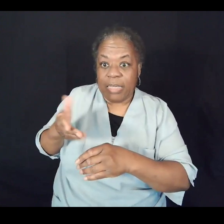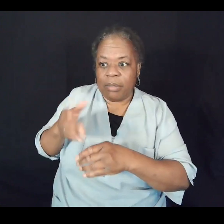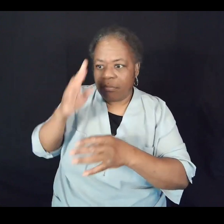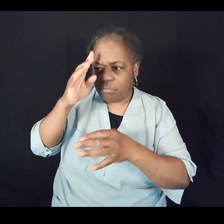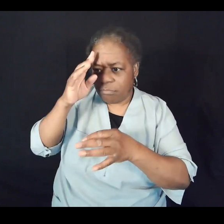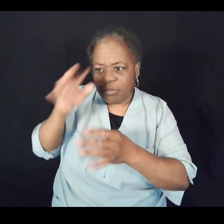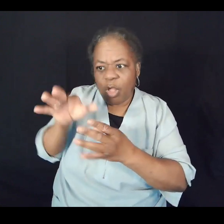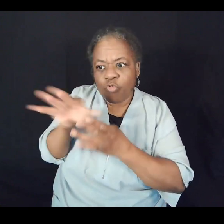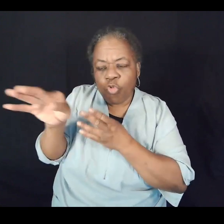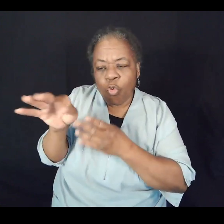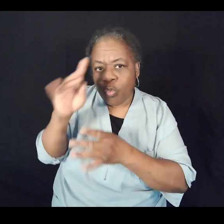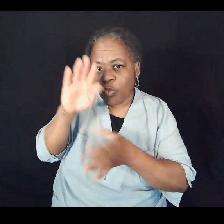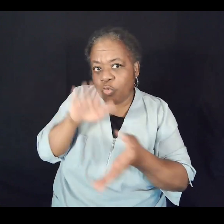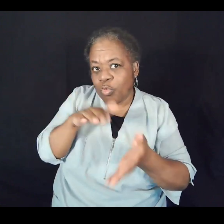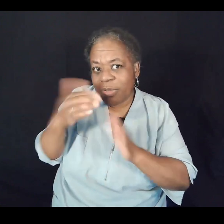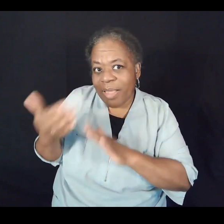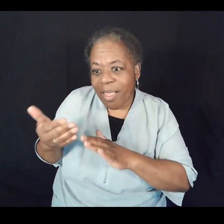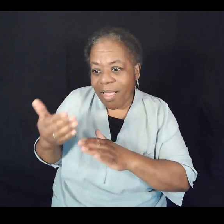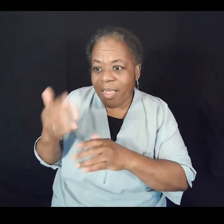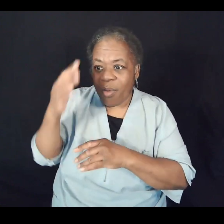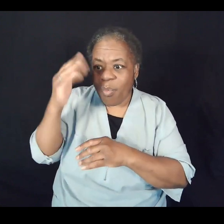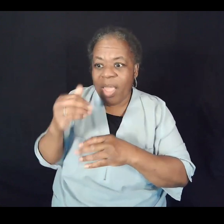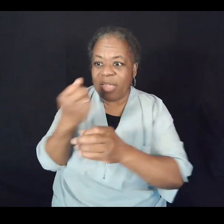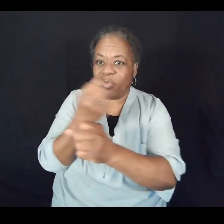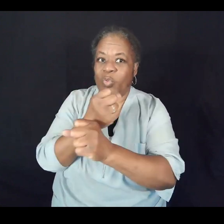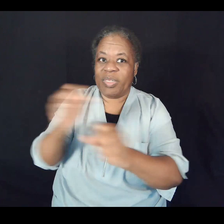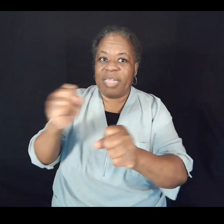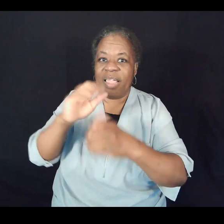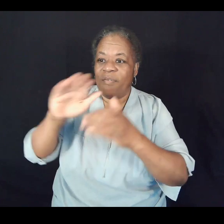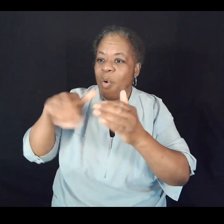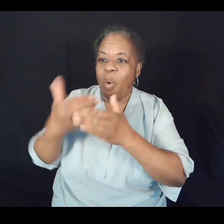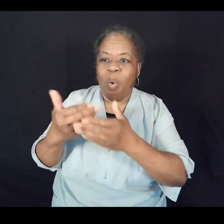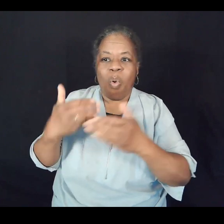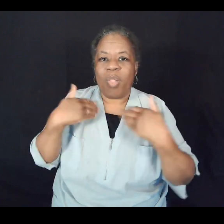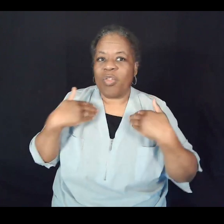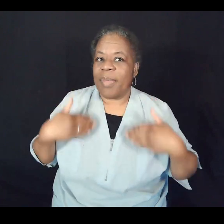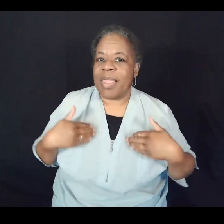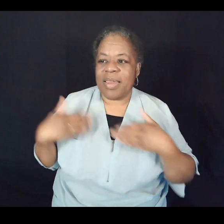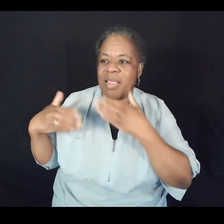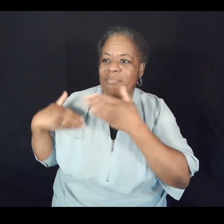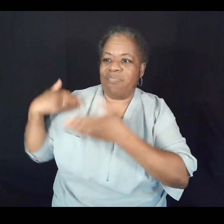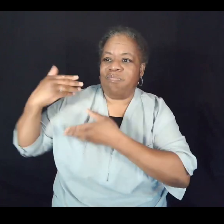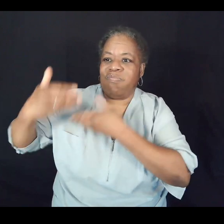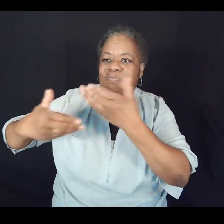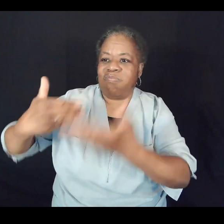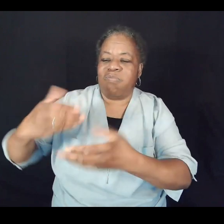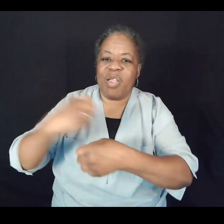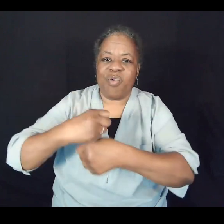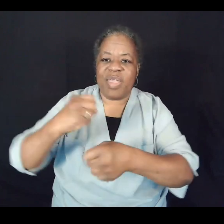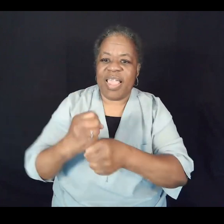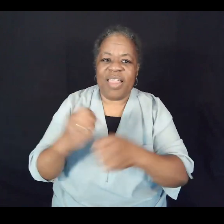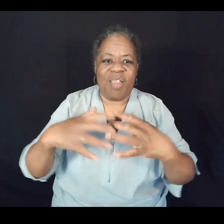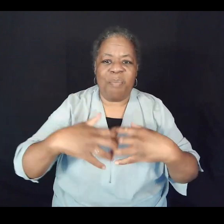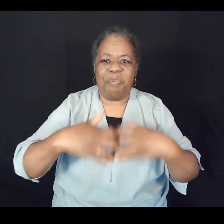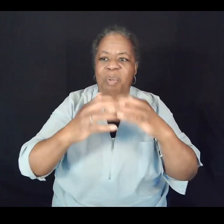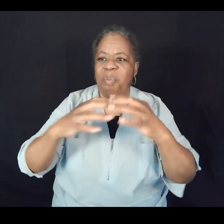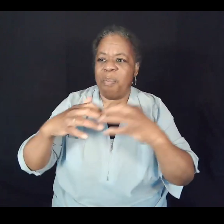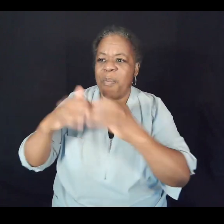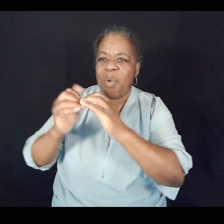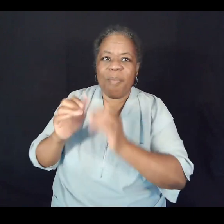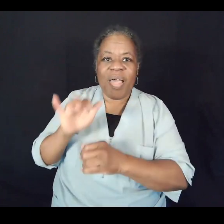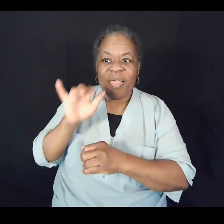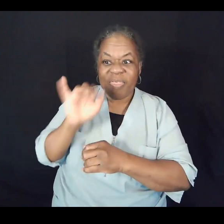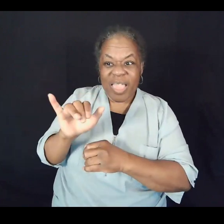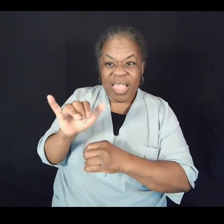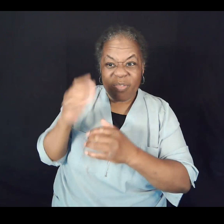of humanity can be saved and all of creation can be restored. And John is saying that's why he